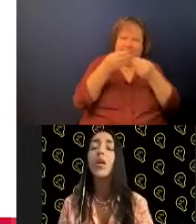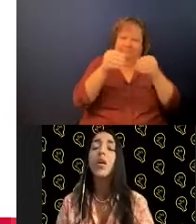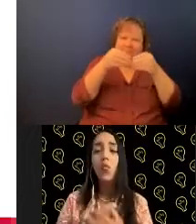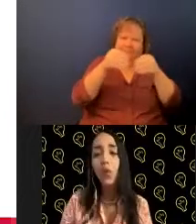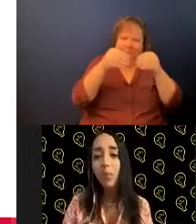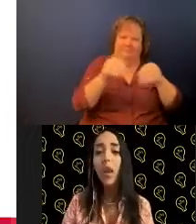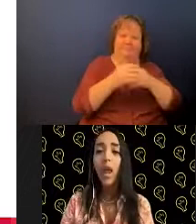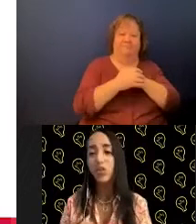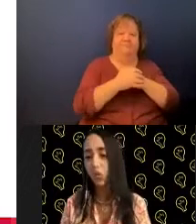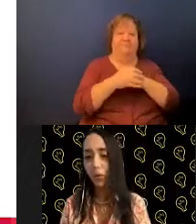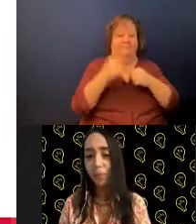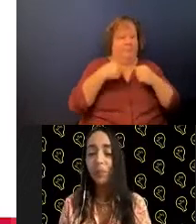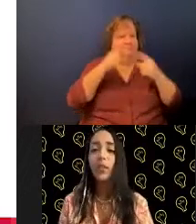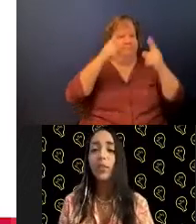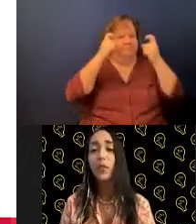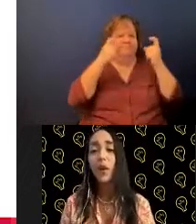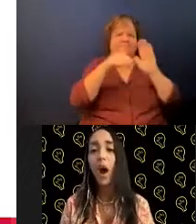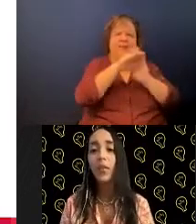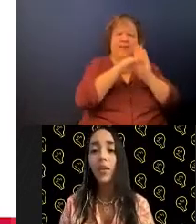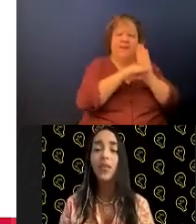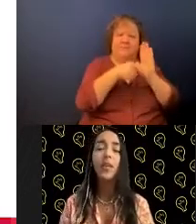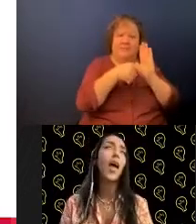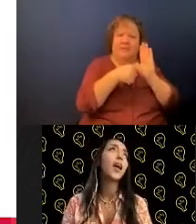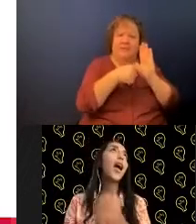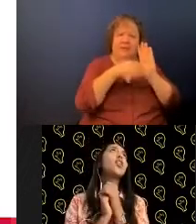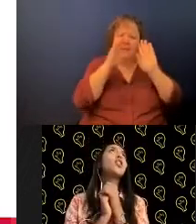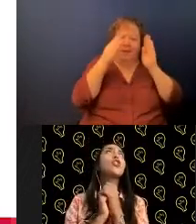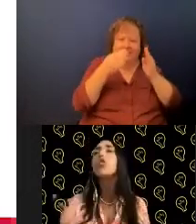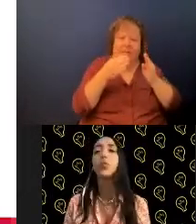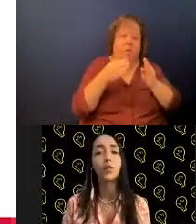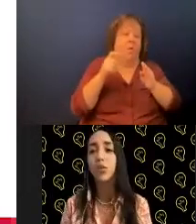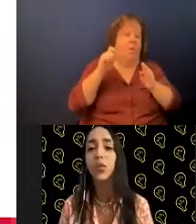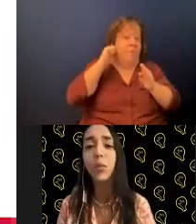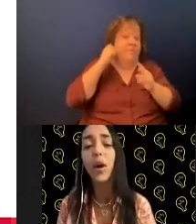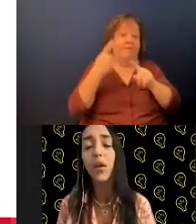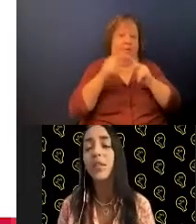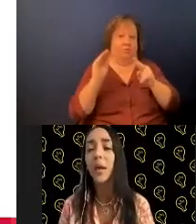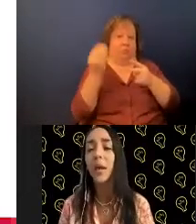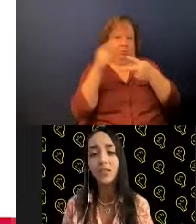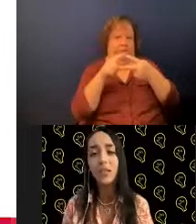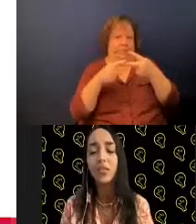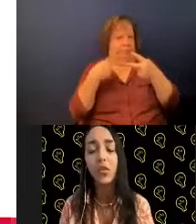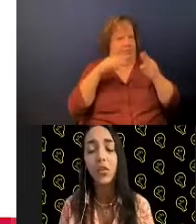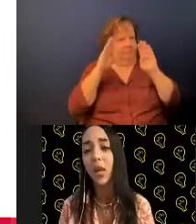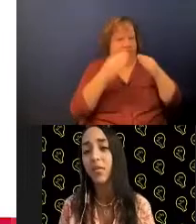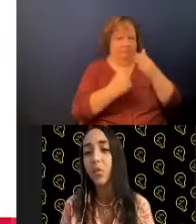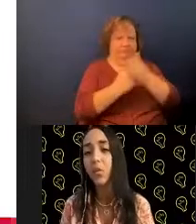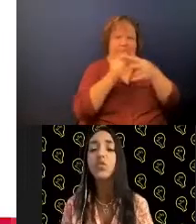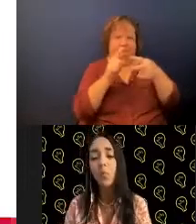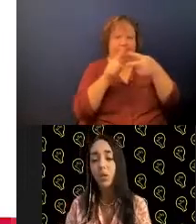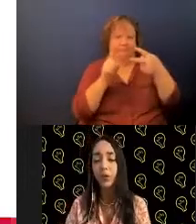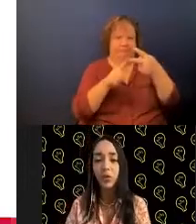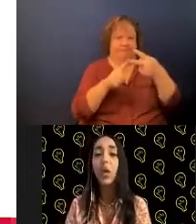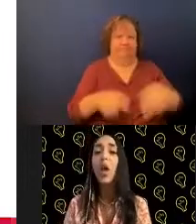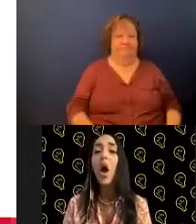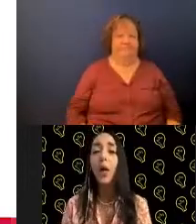on women and youth. So for us, it's a huge pleasure to be part of this amazing consortium that is doing so